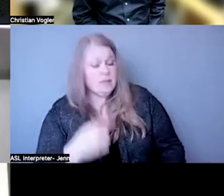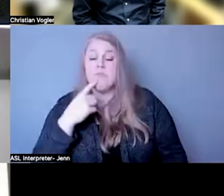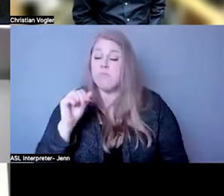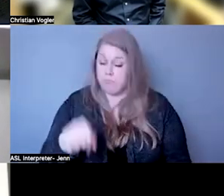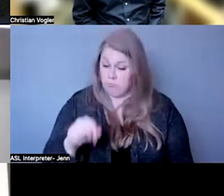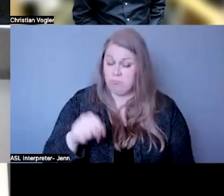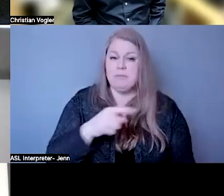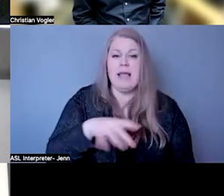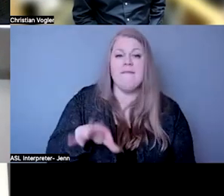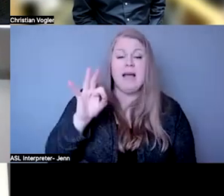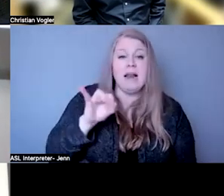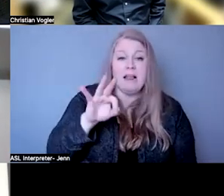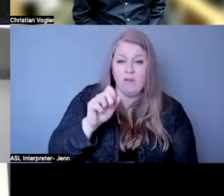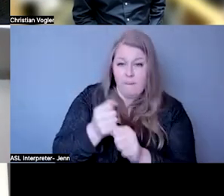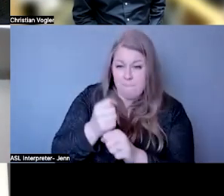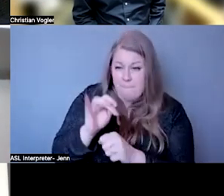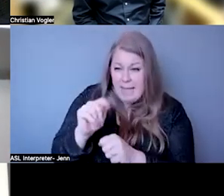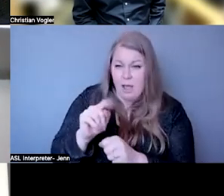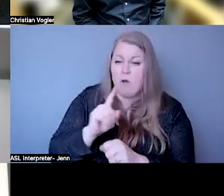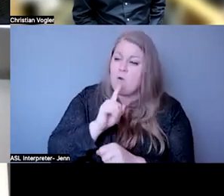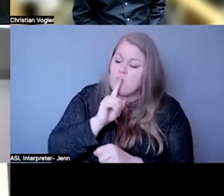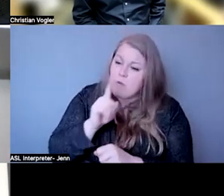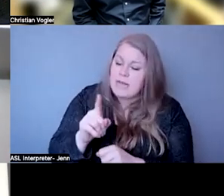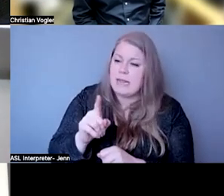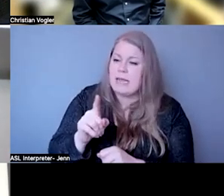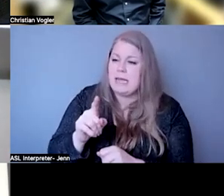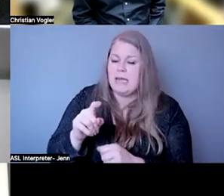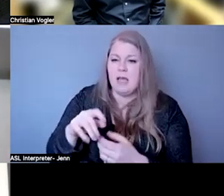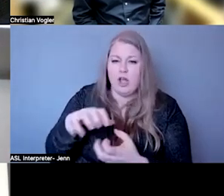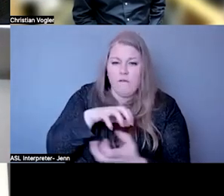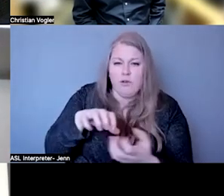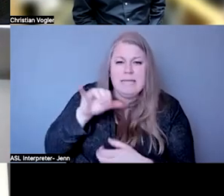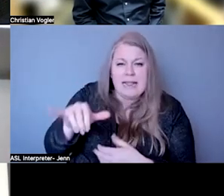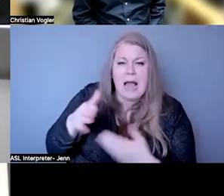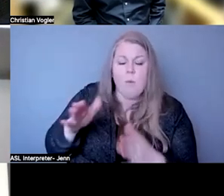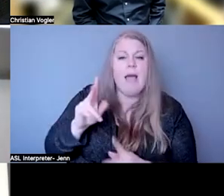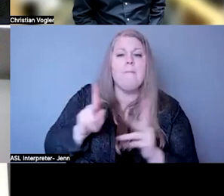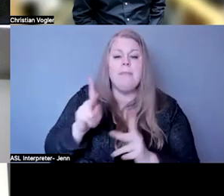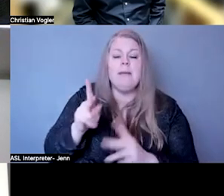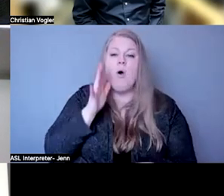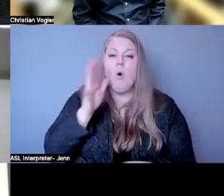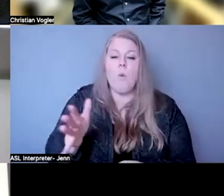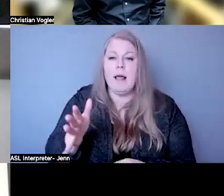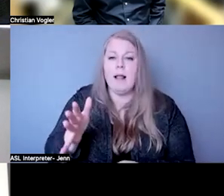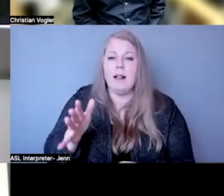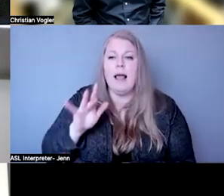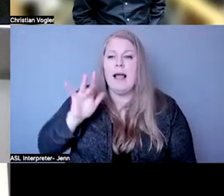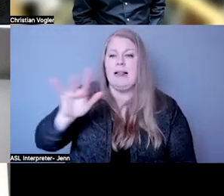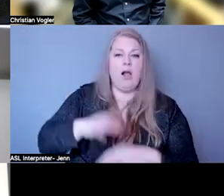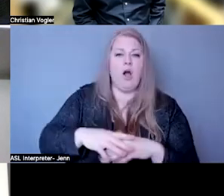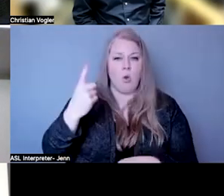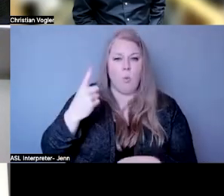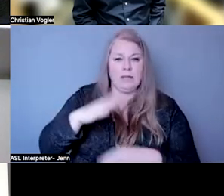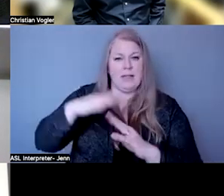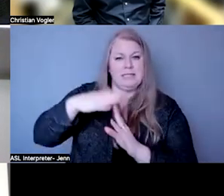they find is that if you make it so that it's really sort of confusing in this way, people will tend to click just on the ones at the